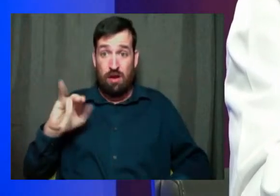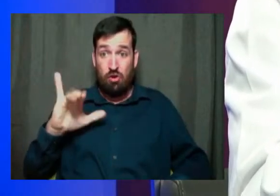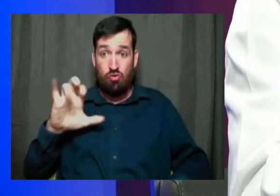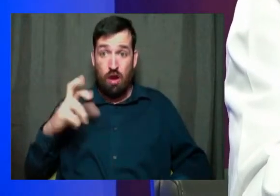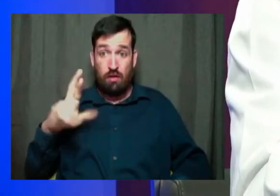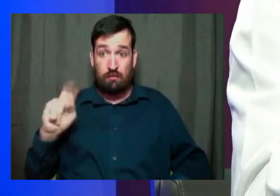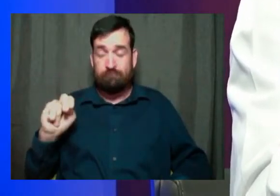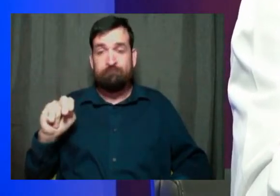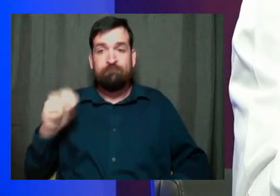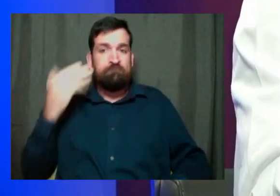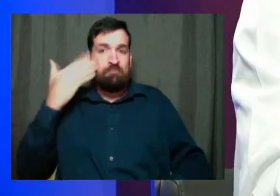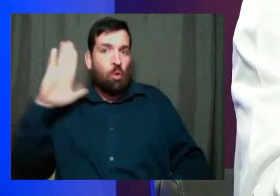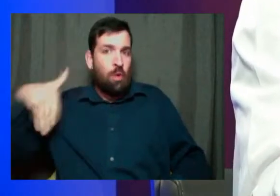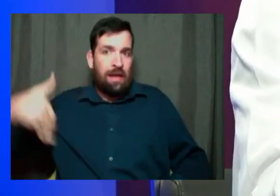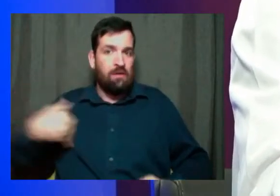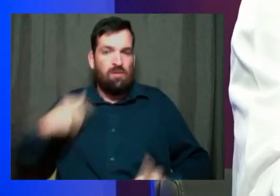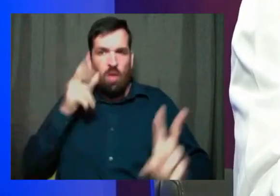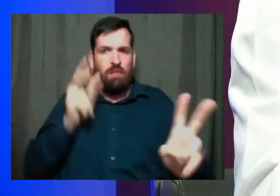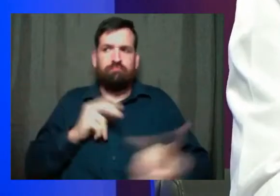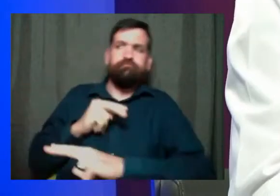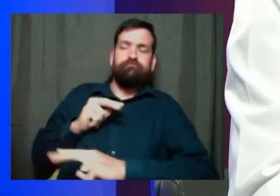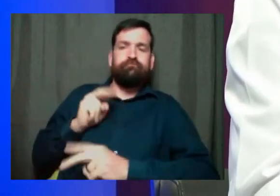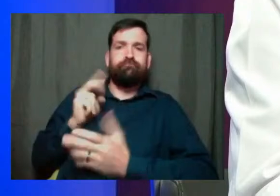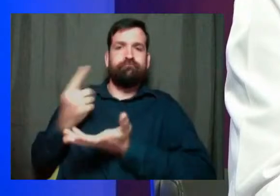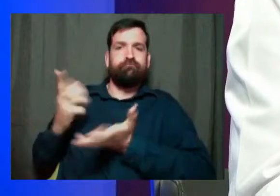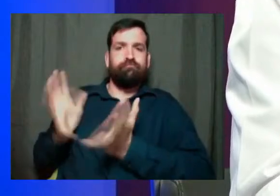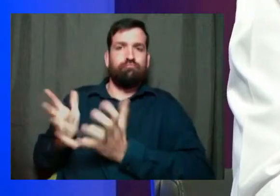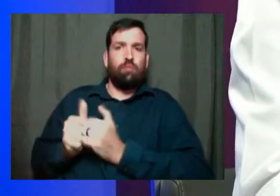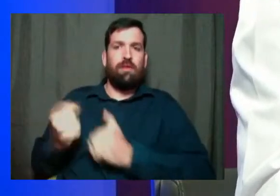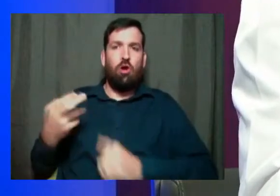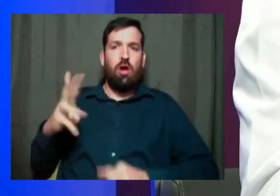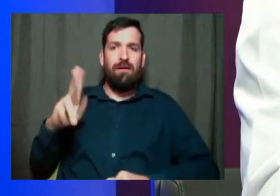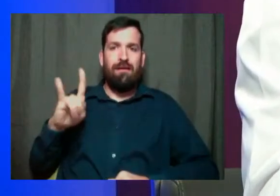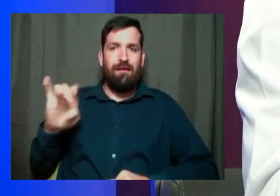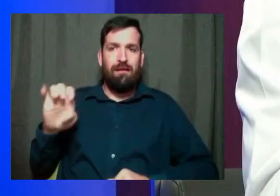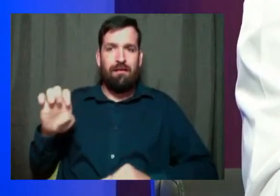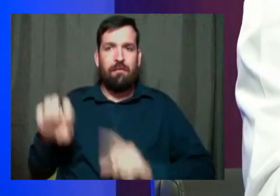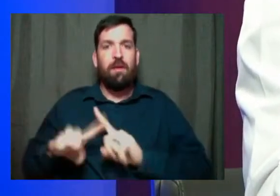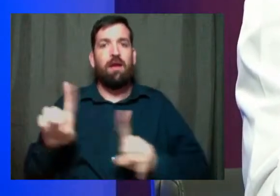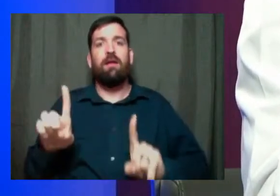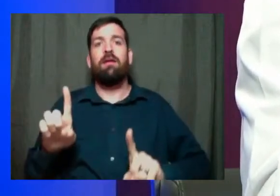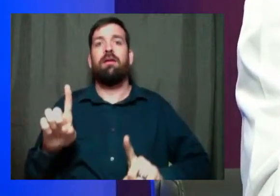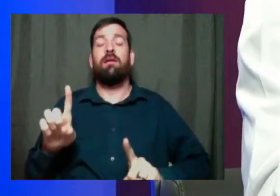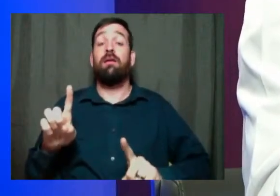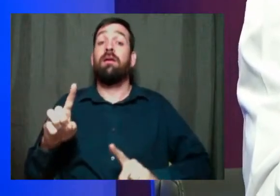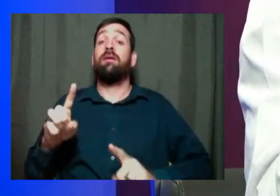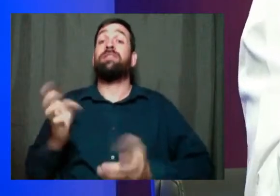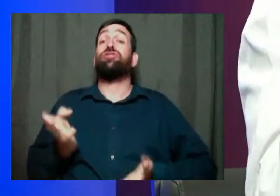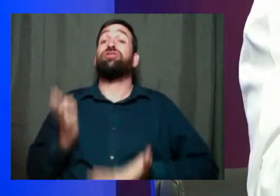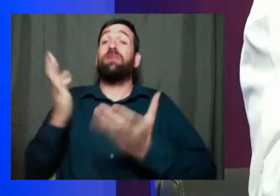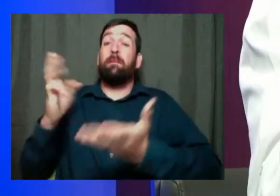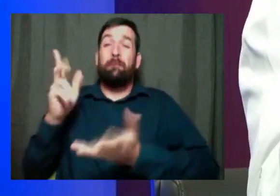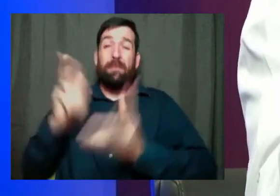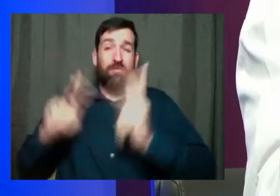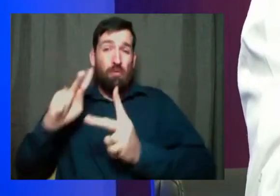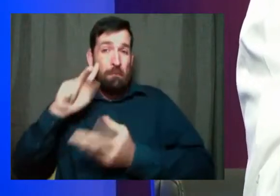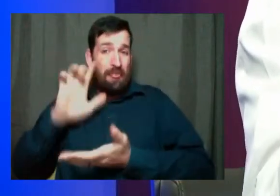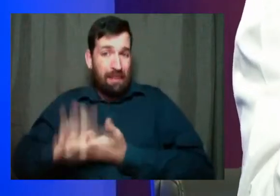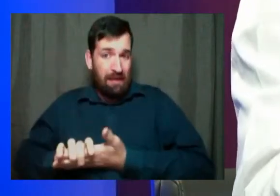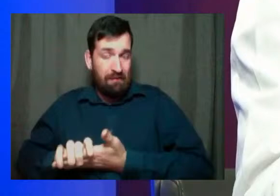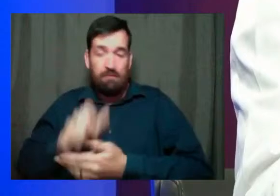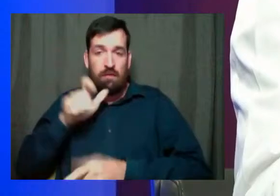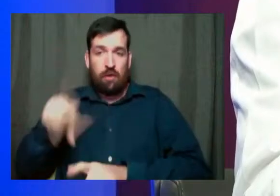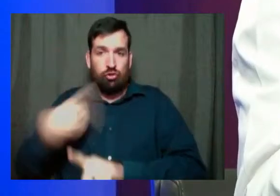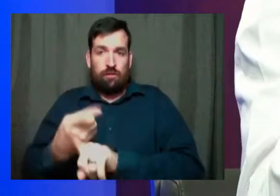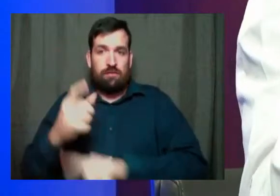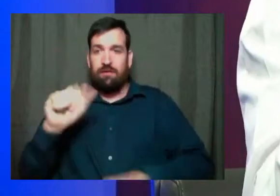going to turn to Hawkeye in just a moment, are suggesting that vaccination, people believe, especially not just antibody, but all the other